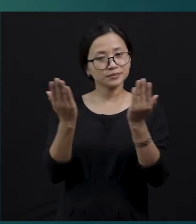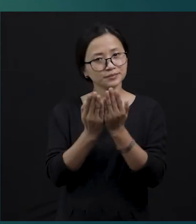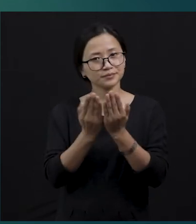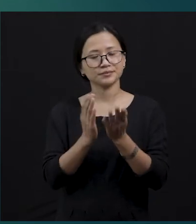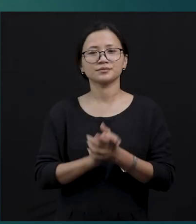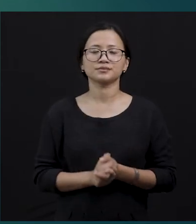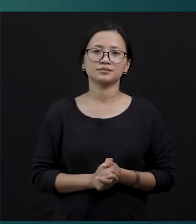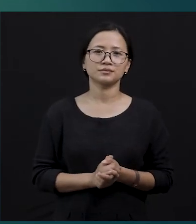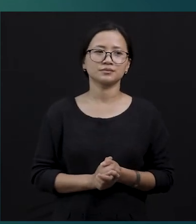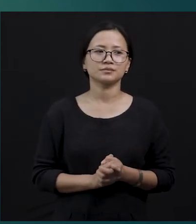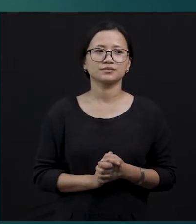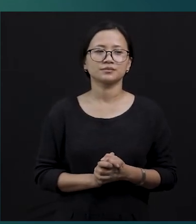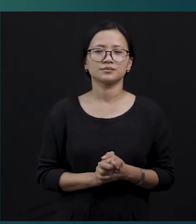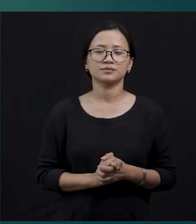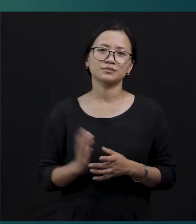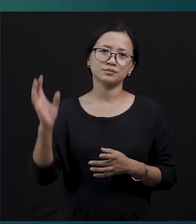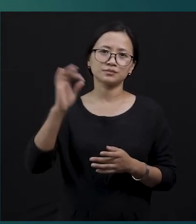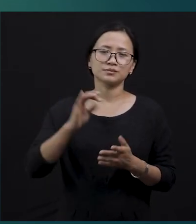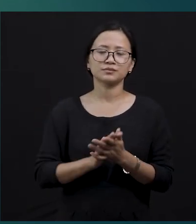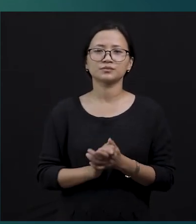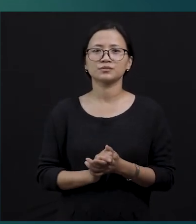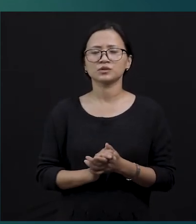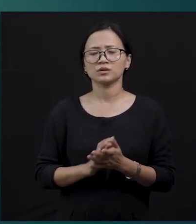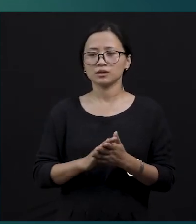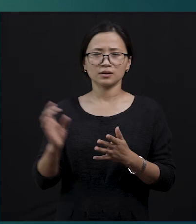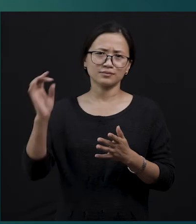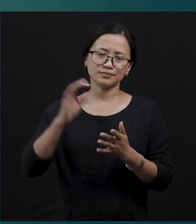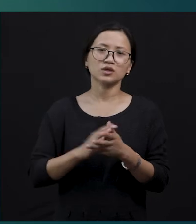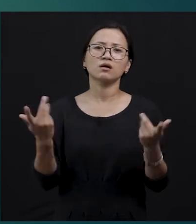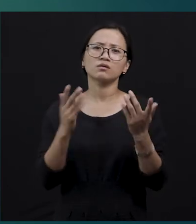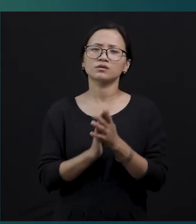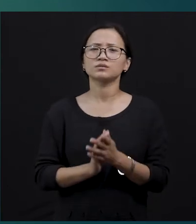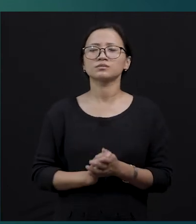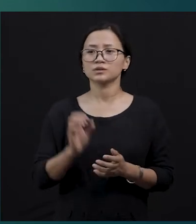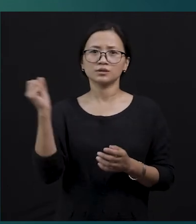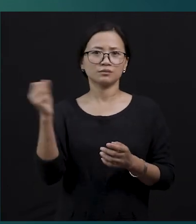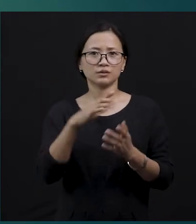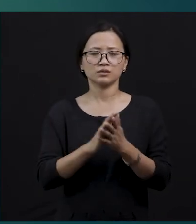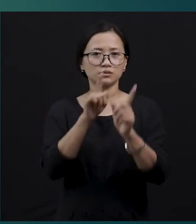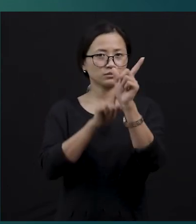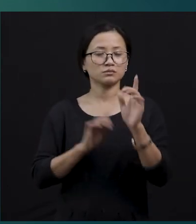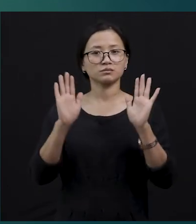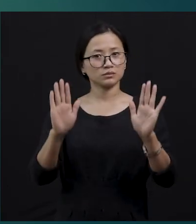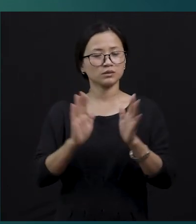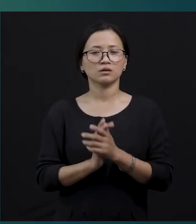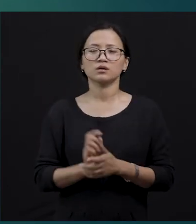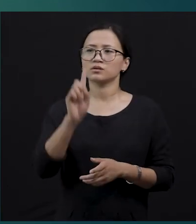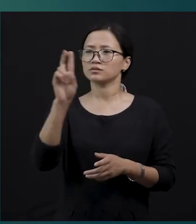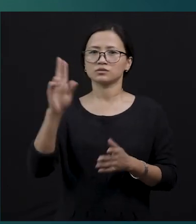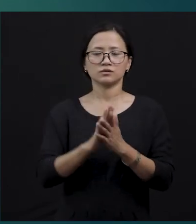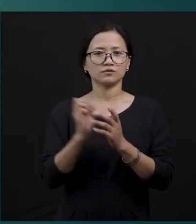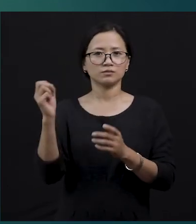it. So again, I'm doing a revision of this. How many months we have in a year? We have 12 months